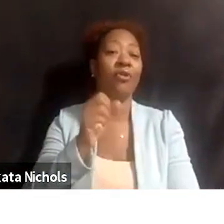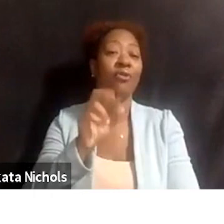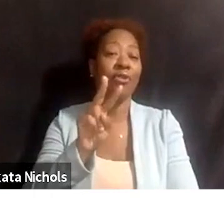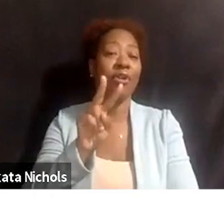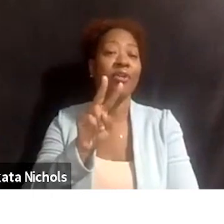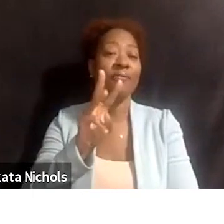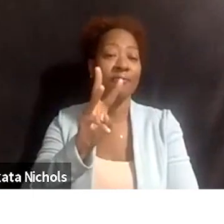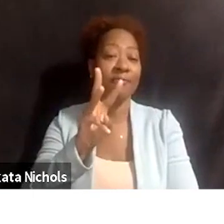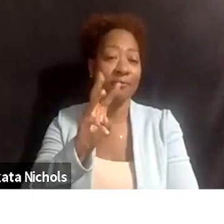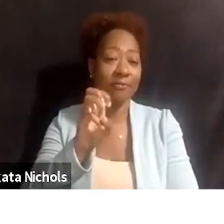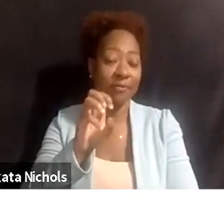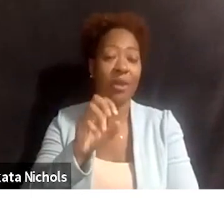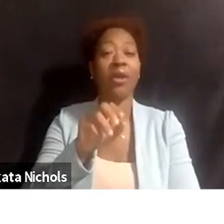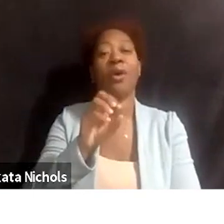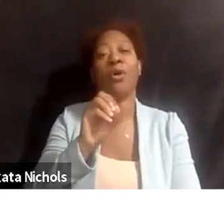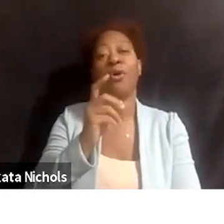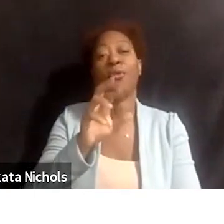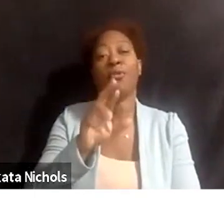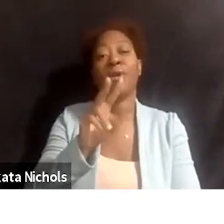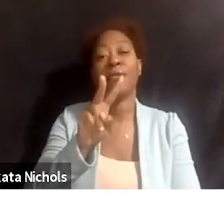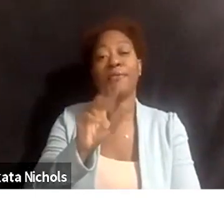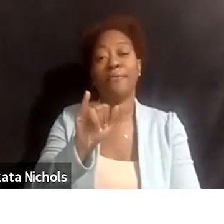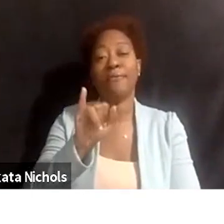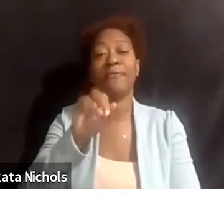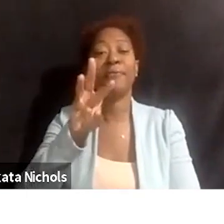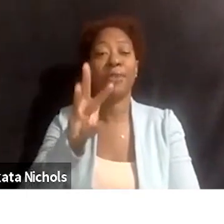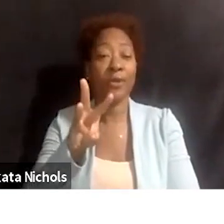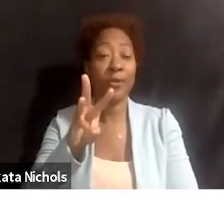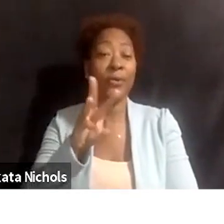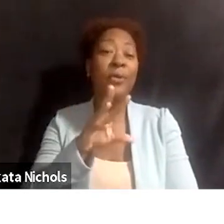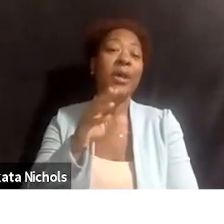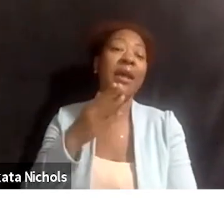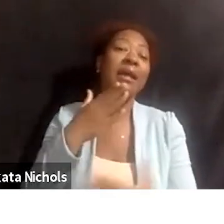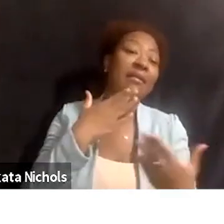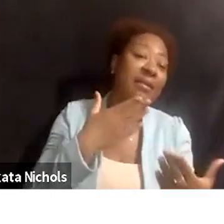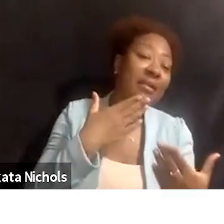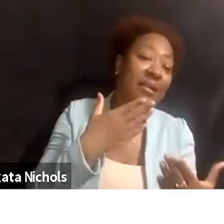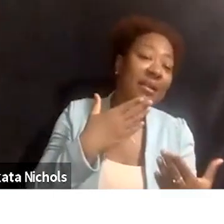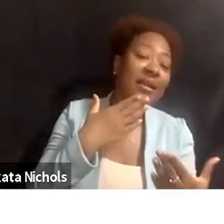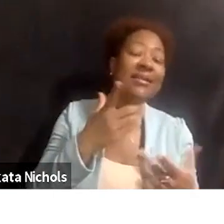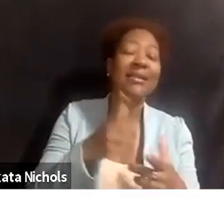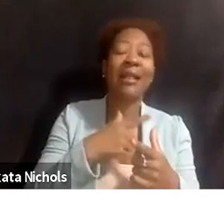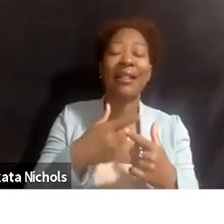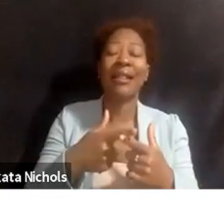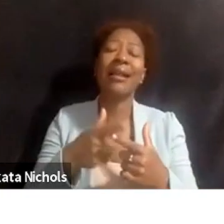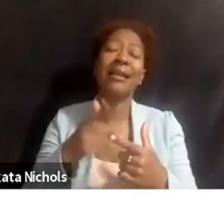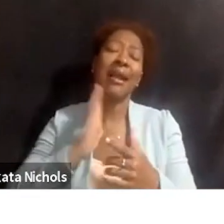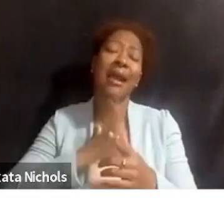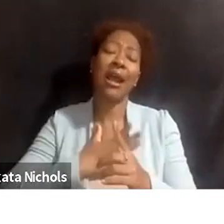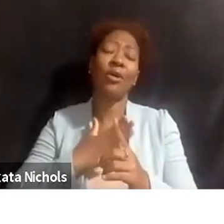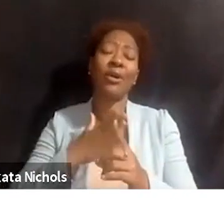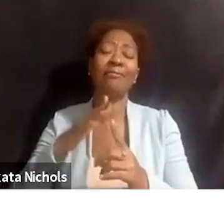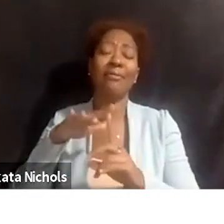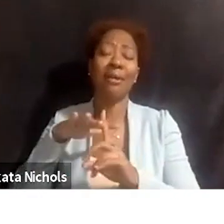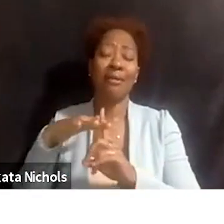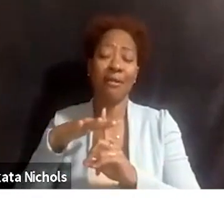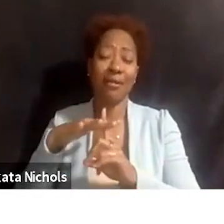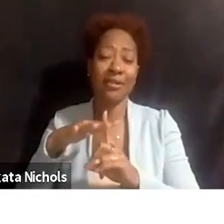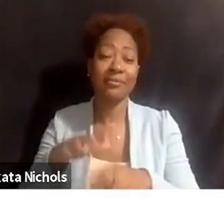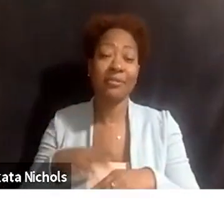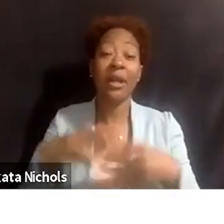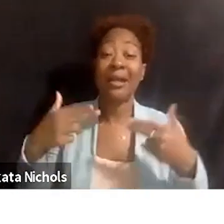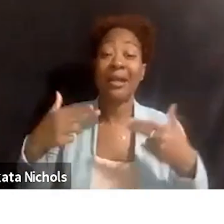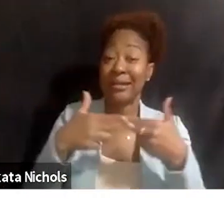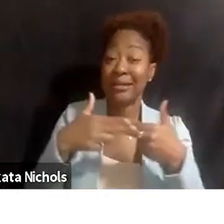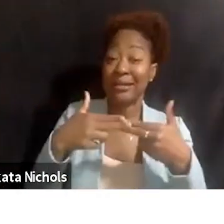talk about get into the main content of our session. Also on this slide deck, which will be periodically